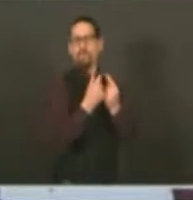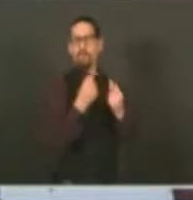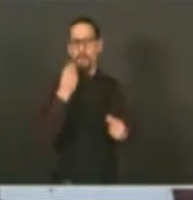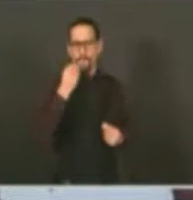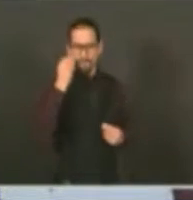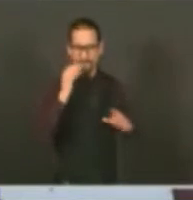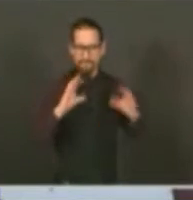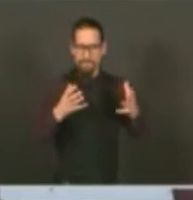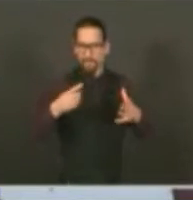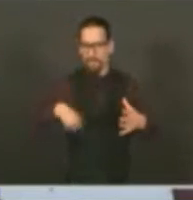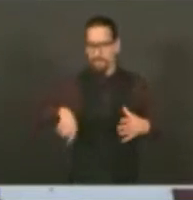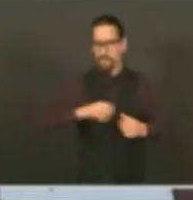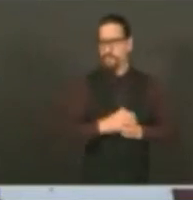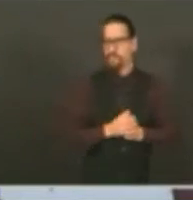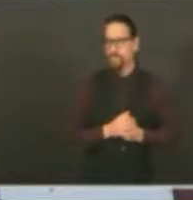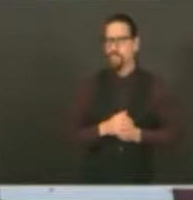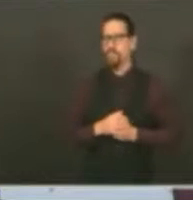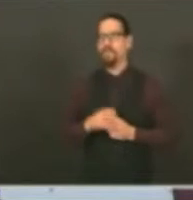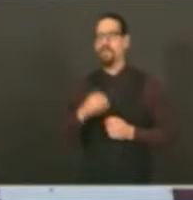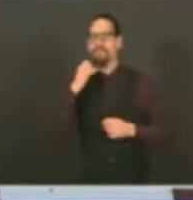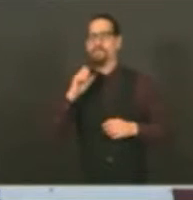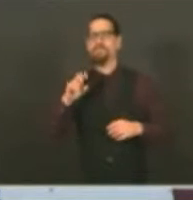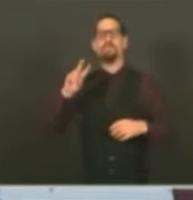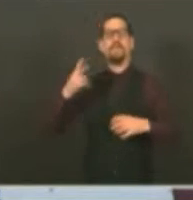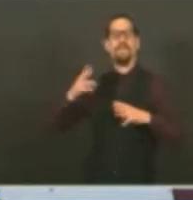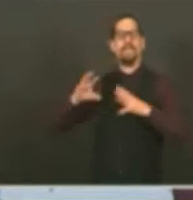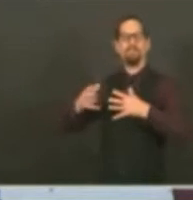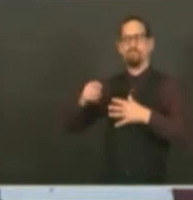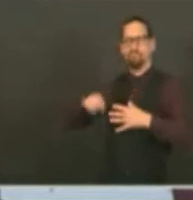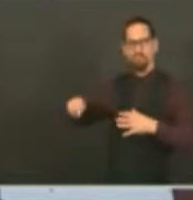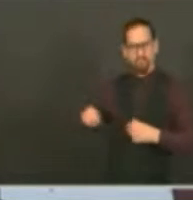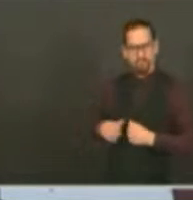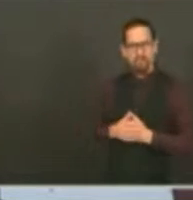When I say high density community, I mean primarily